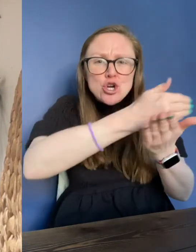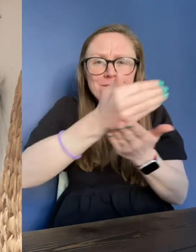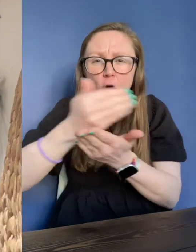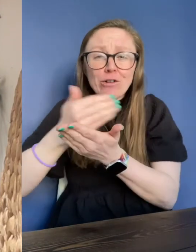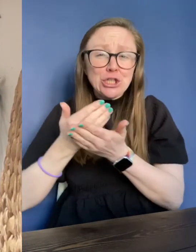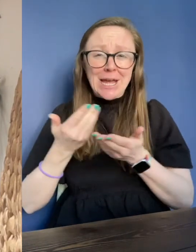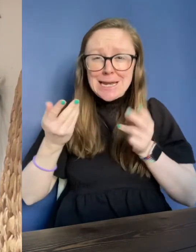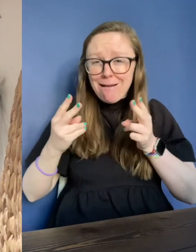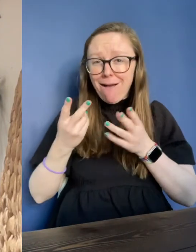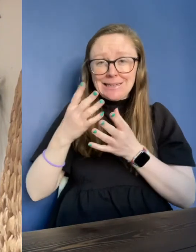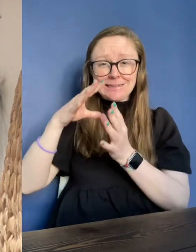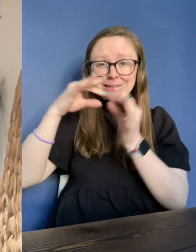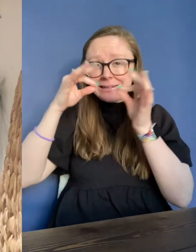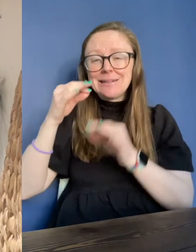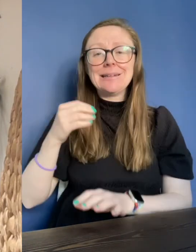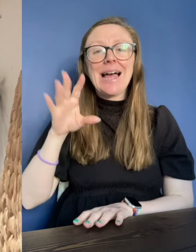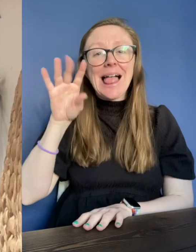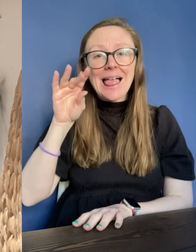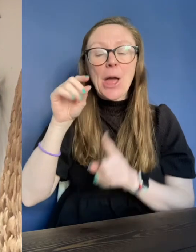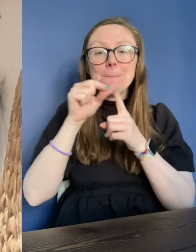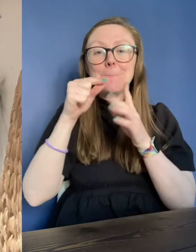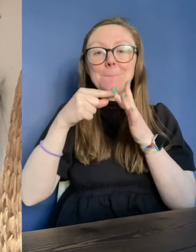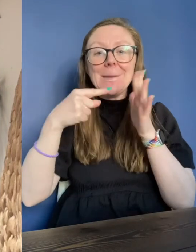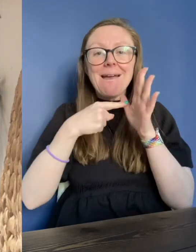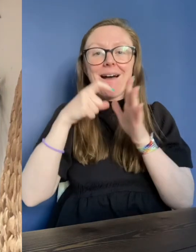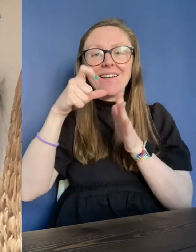on my Instagram. It's Pia